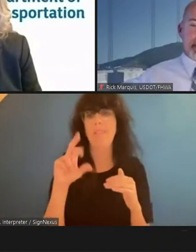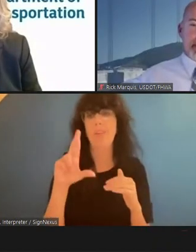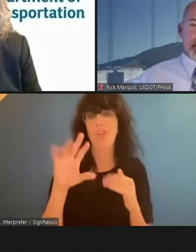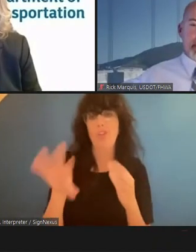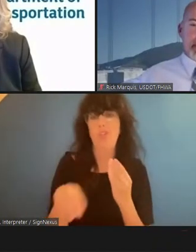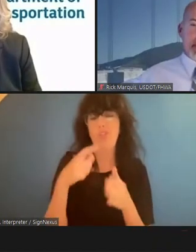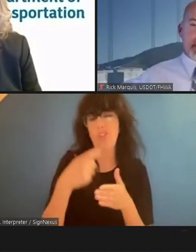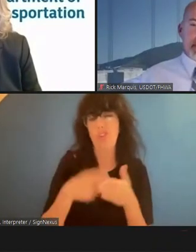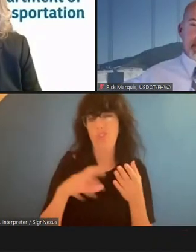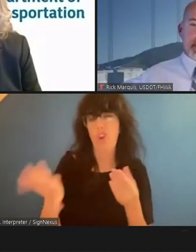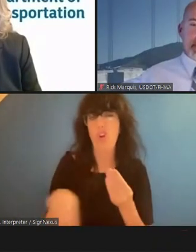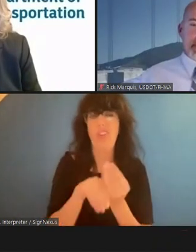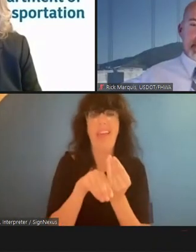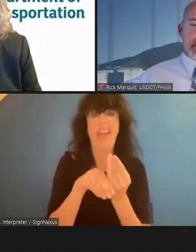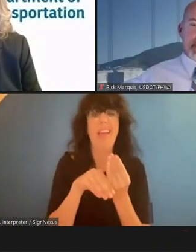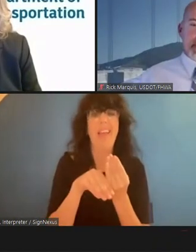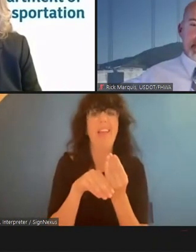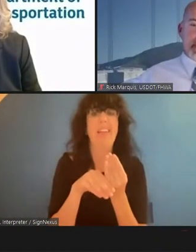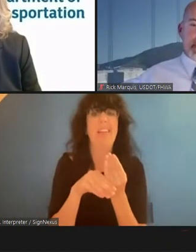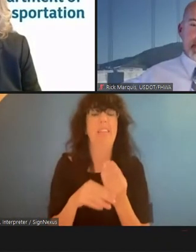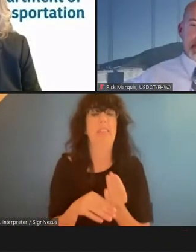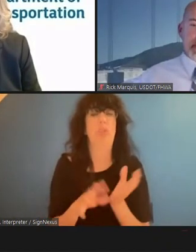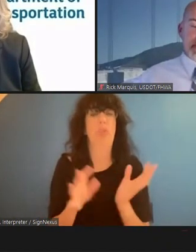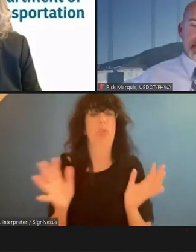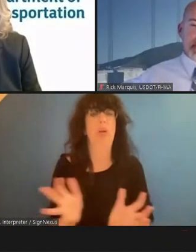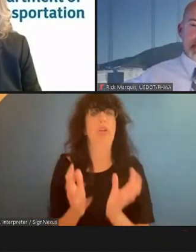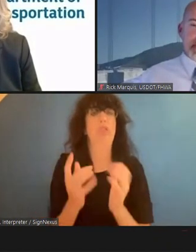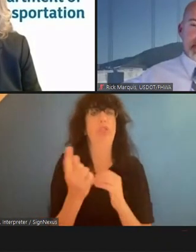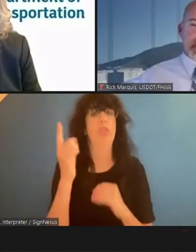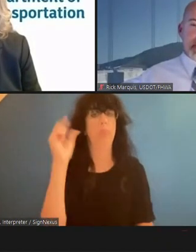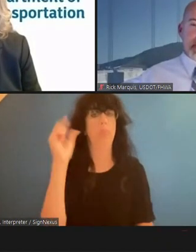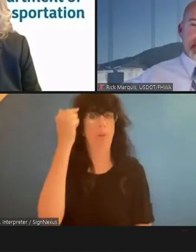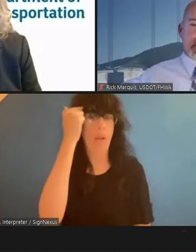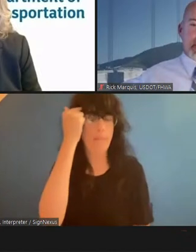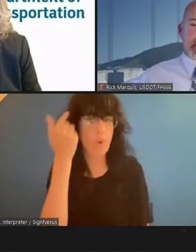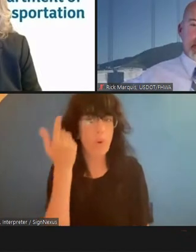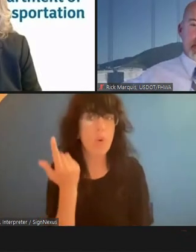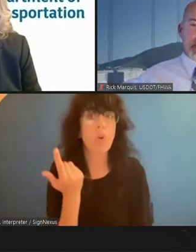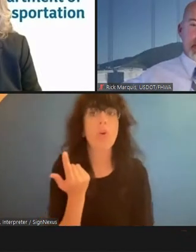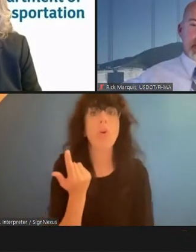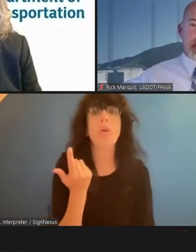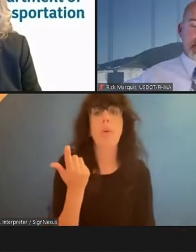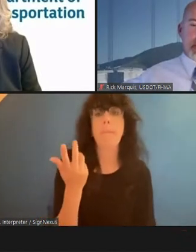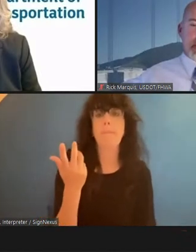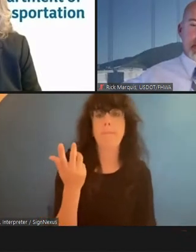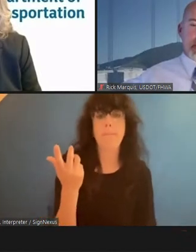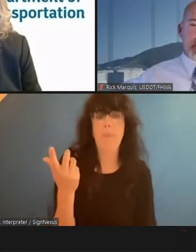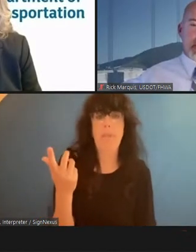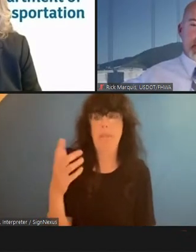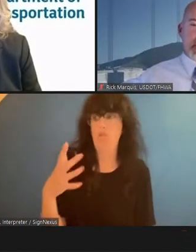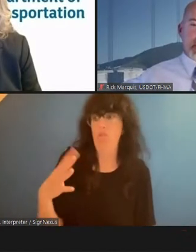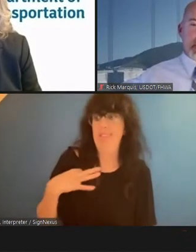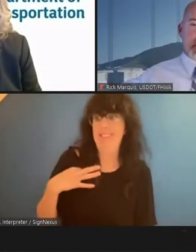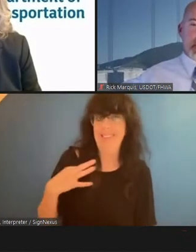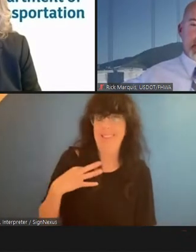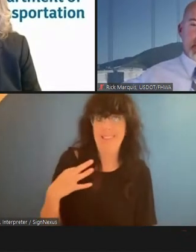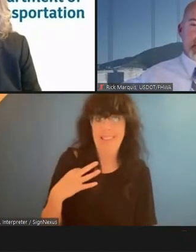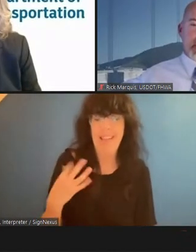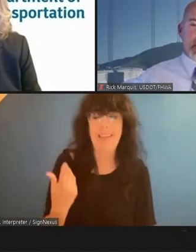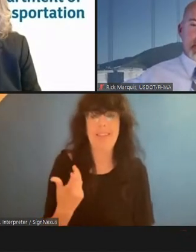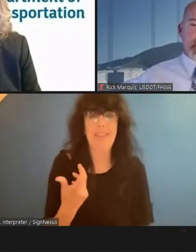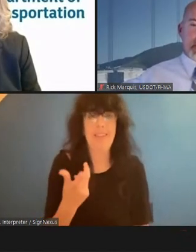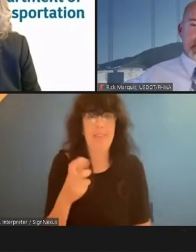affairs i urge that someone governor hulkel an elected state legislator